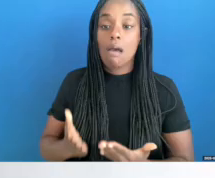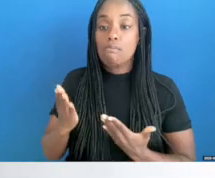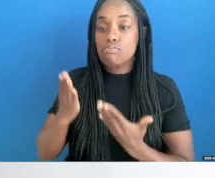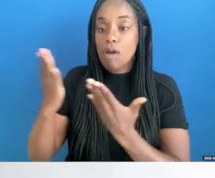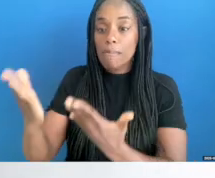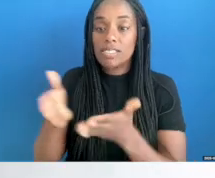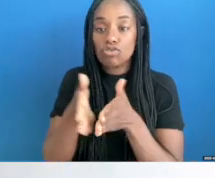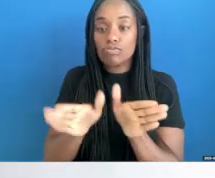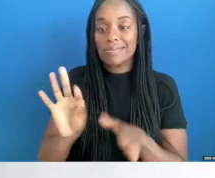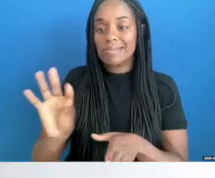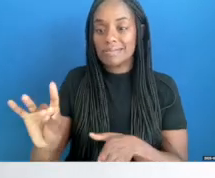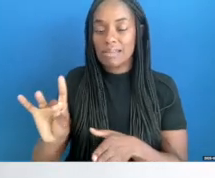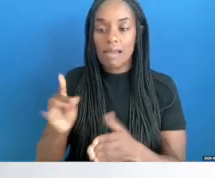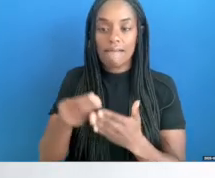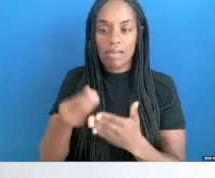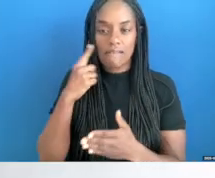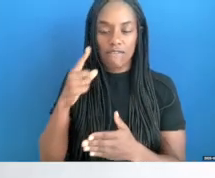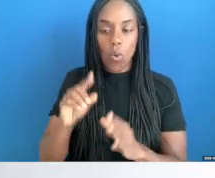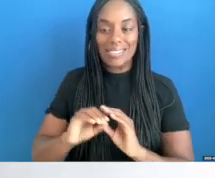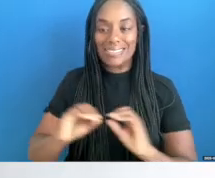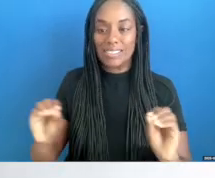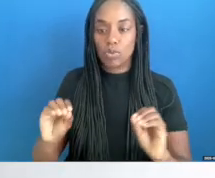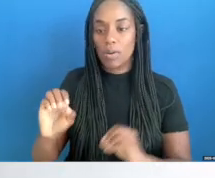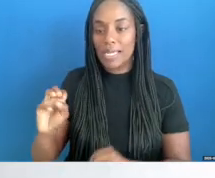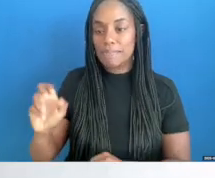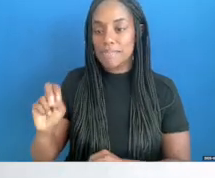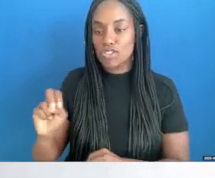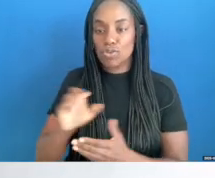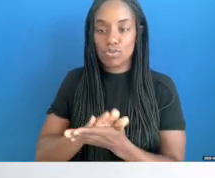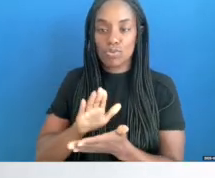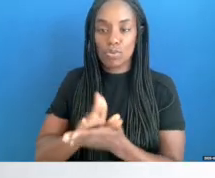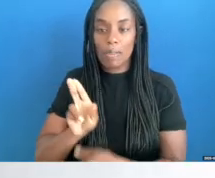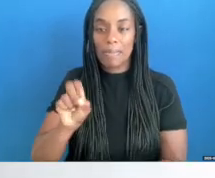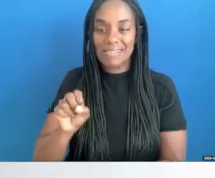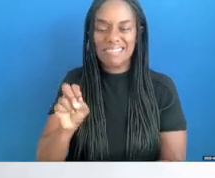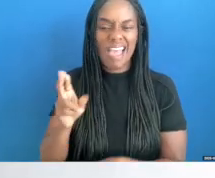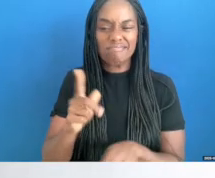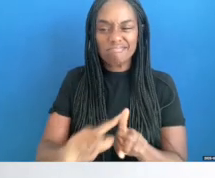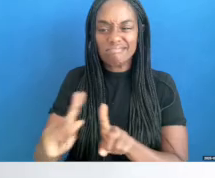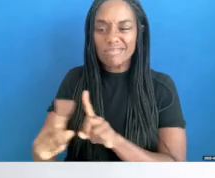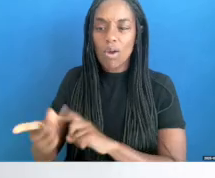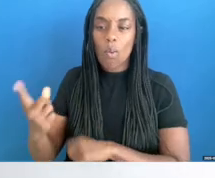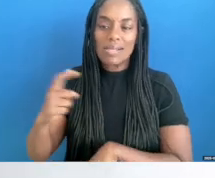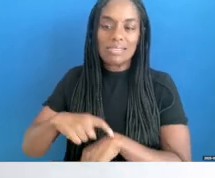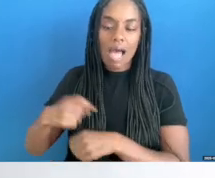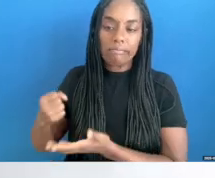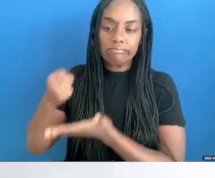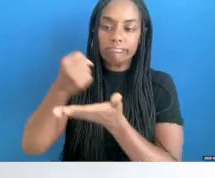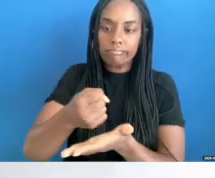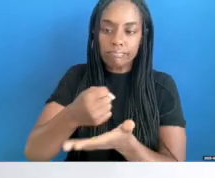General Fund for zero emission school buses, and various one time funding sources.